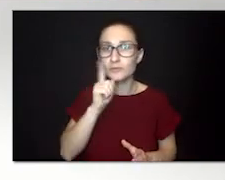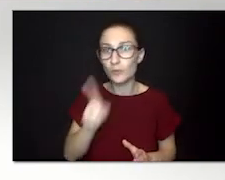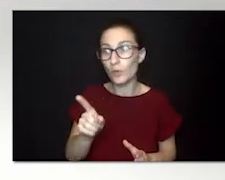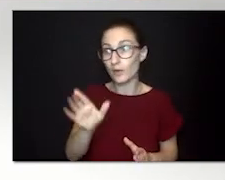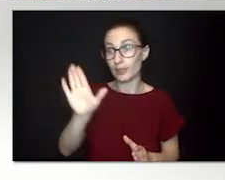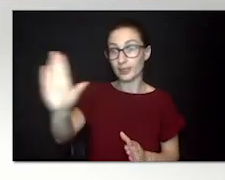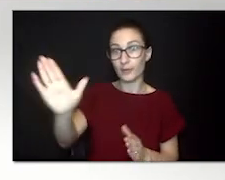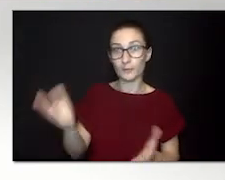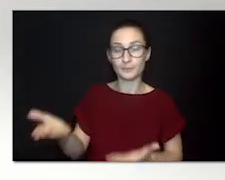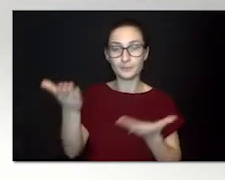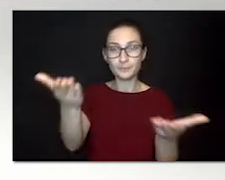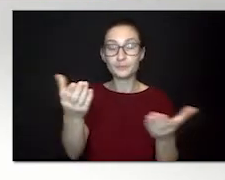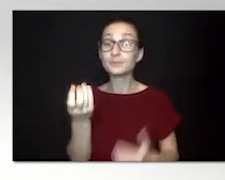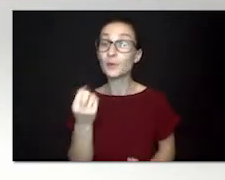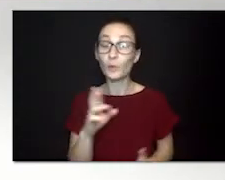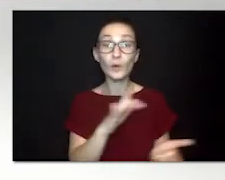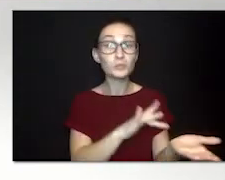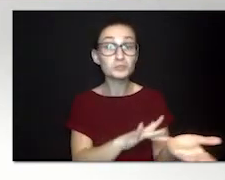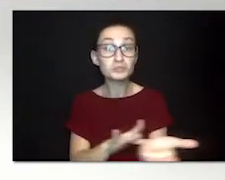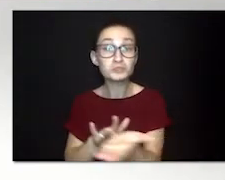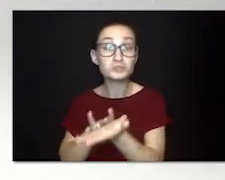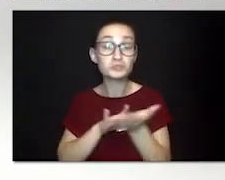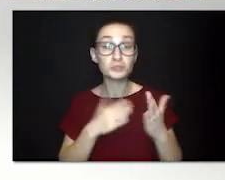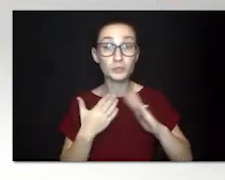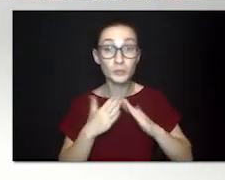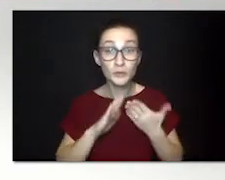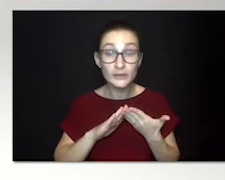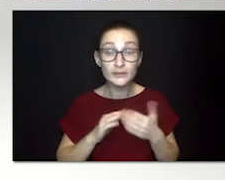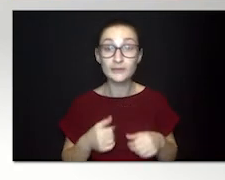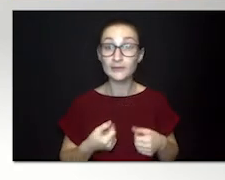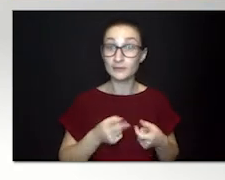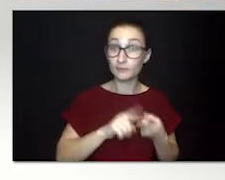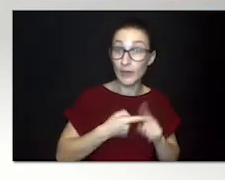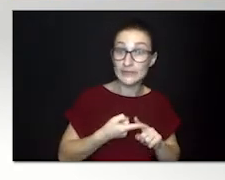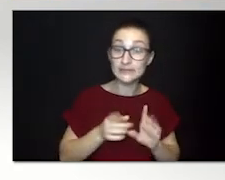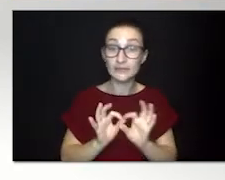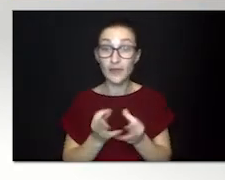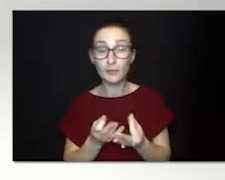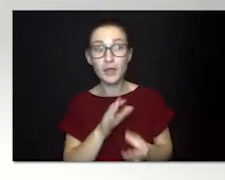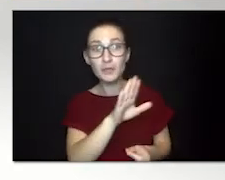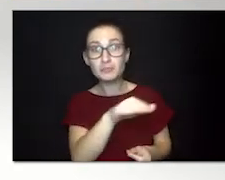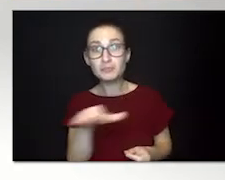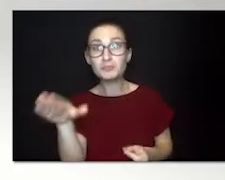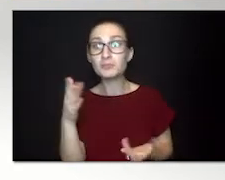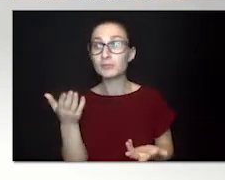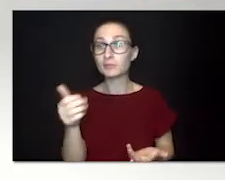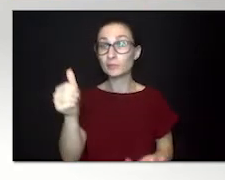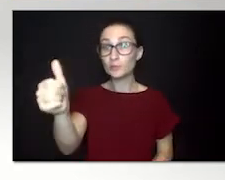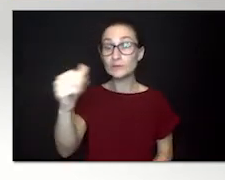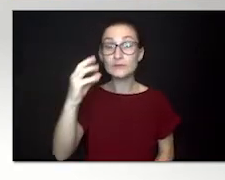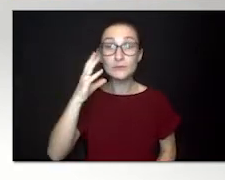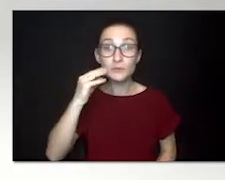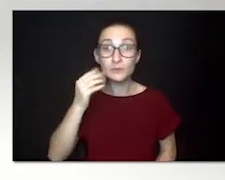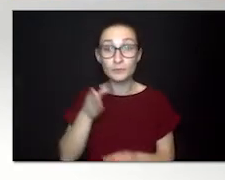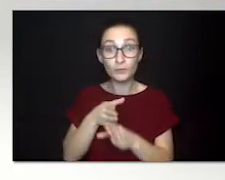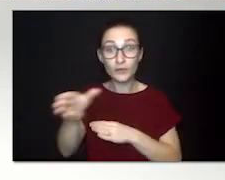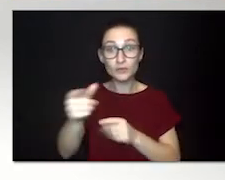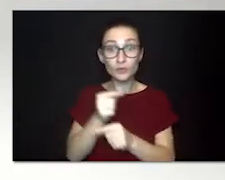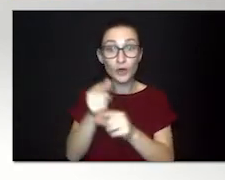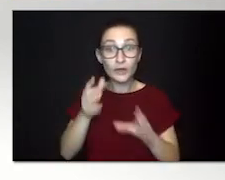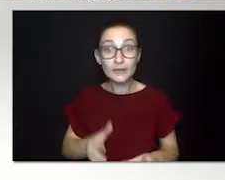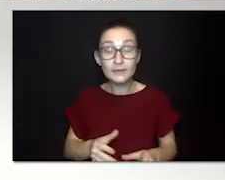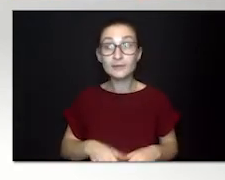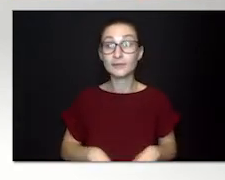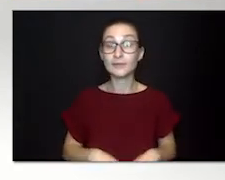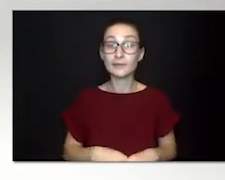find professional guardians, or ask around, ask your community, friends, family, other people who have been through this. Hey, did you ever have a professional guardian? Do you